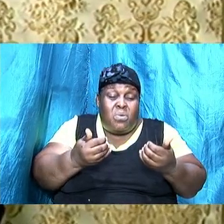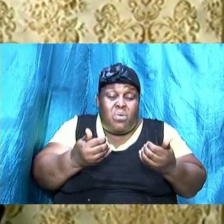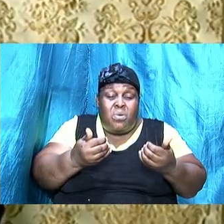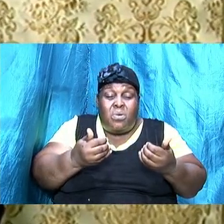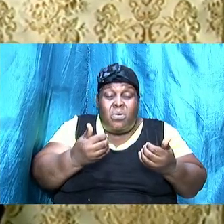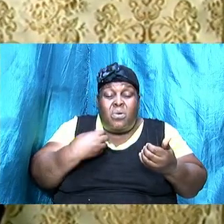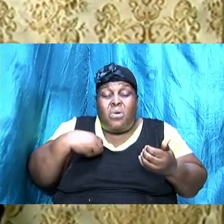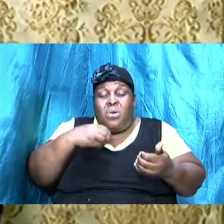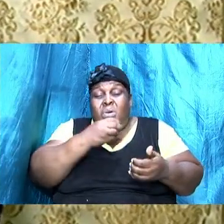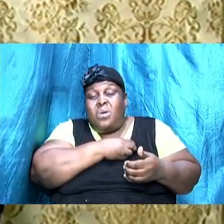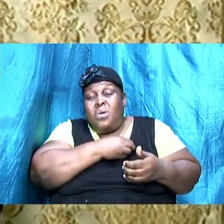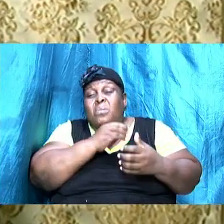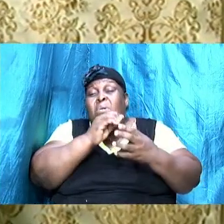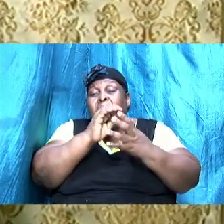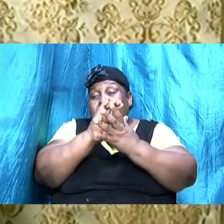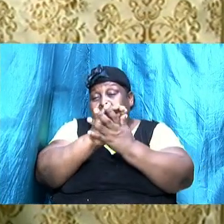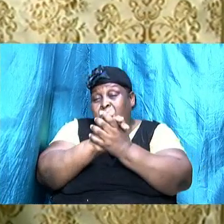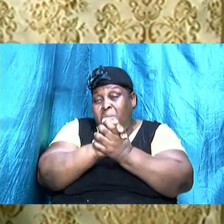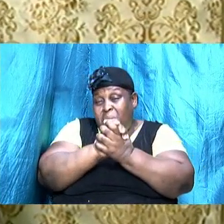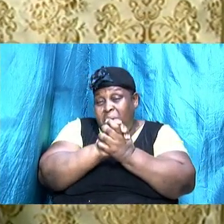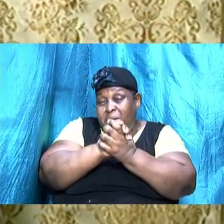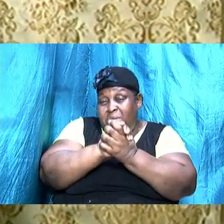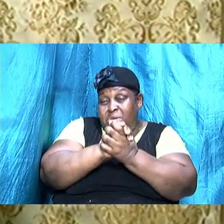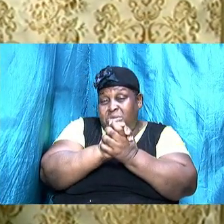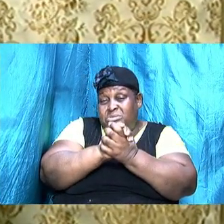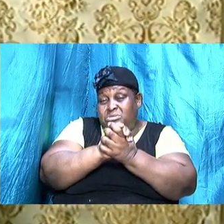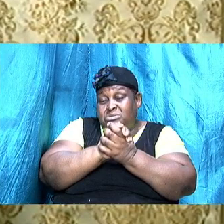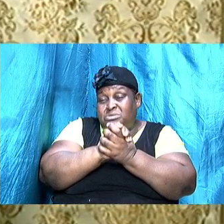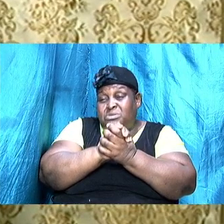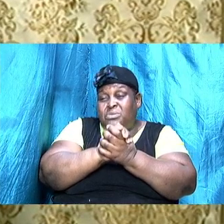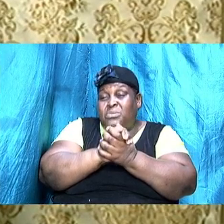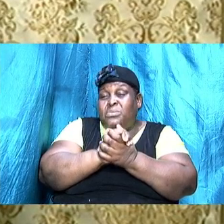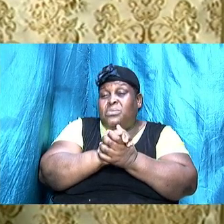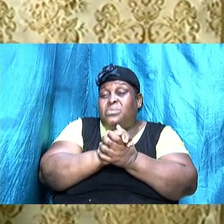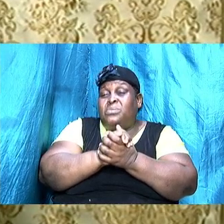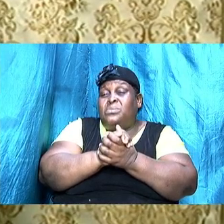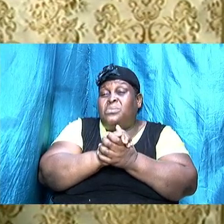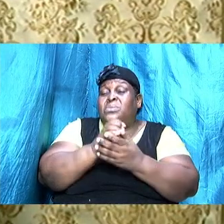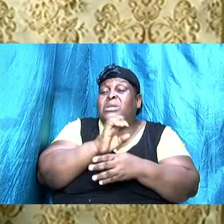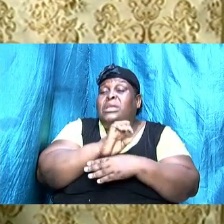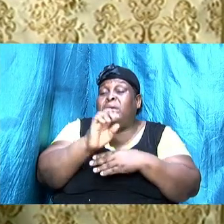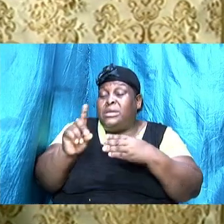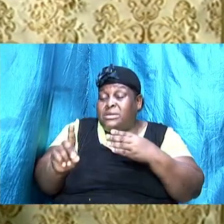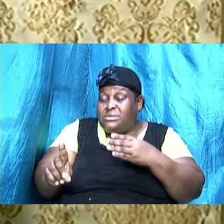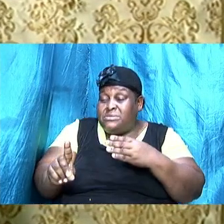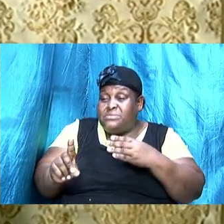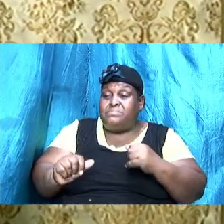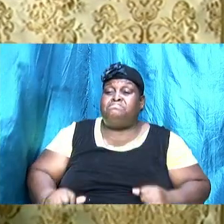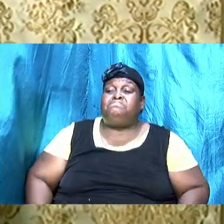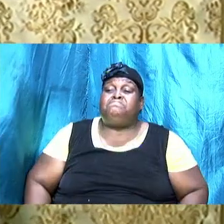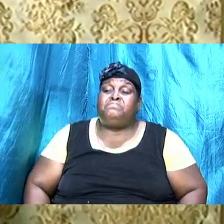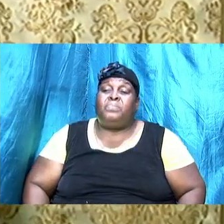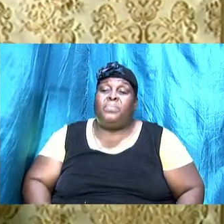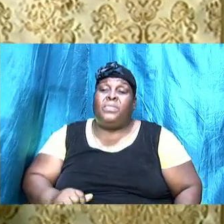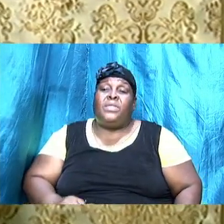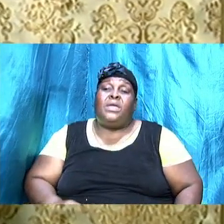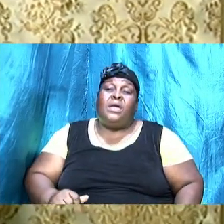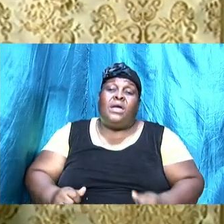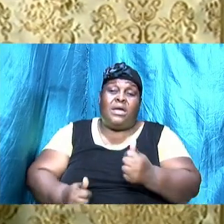be confronted with, beloved. So I challenge us and I urge